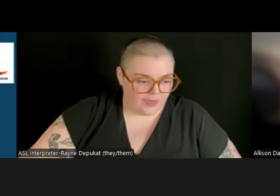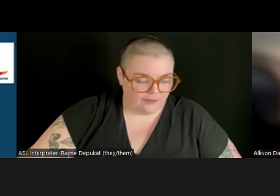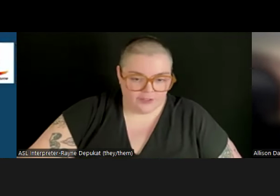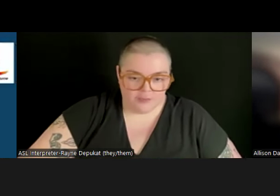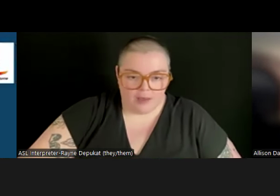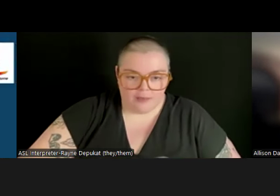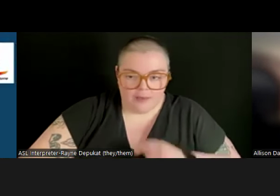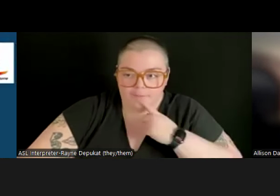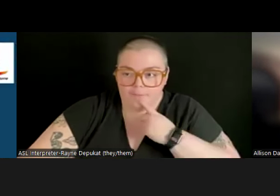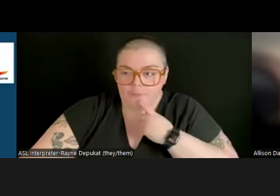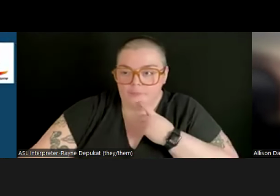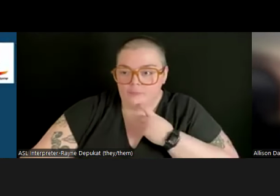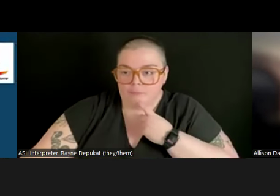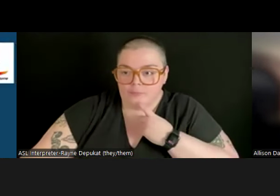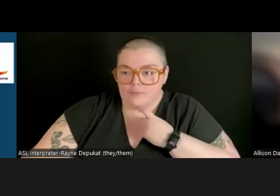Just waiting for spotlight.